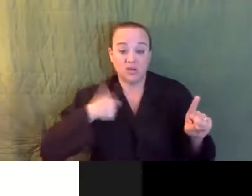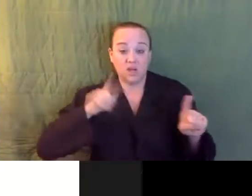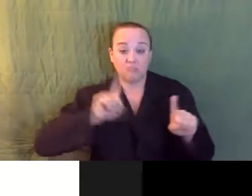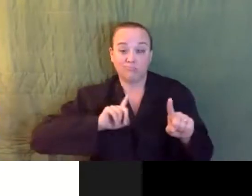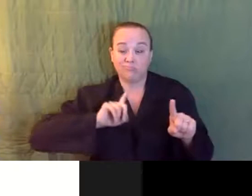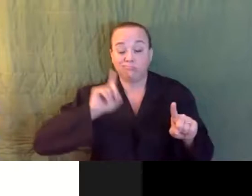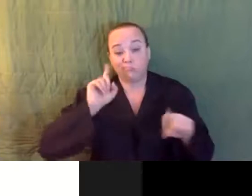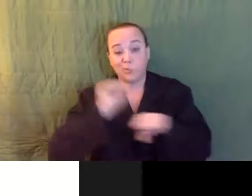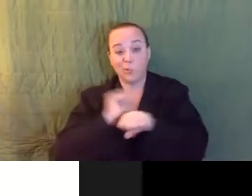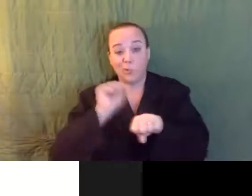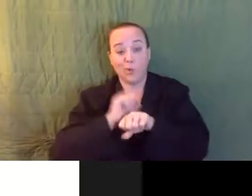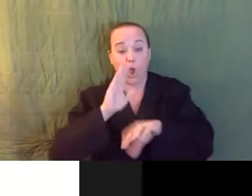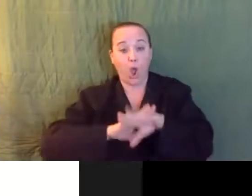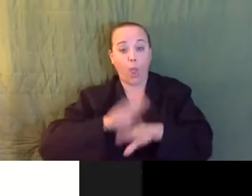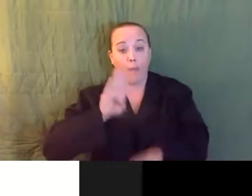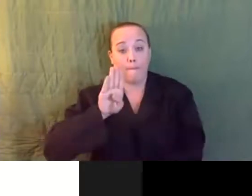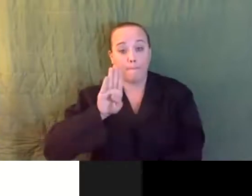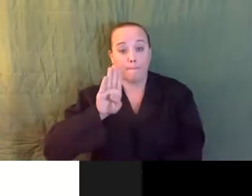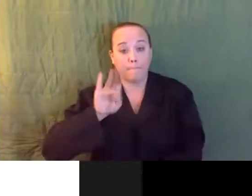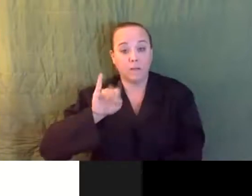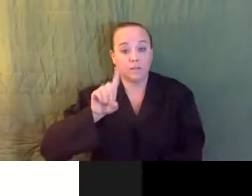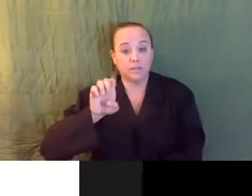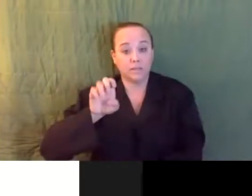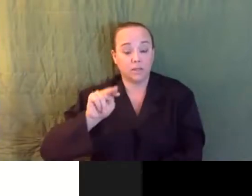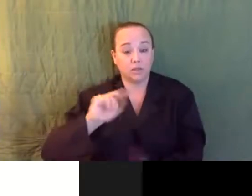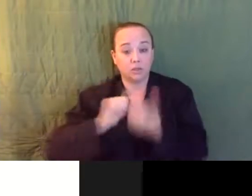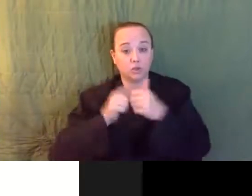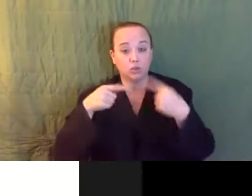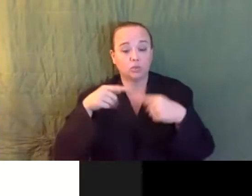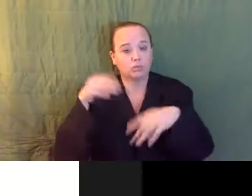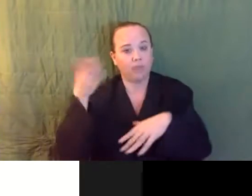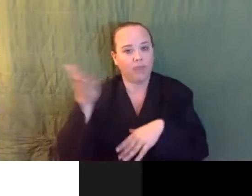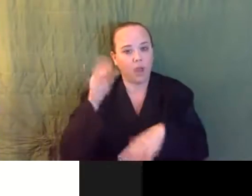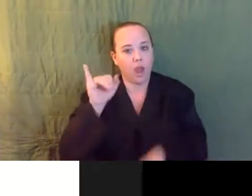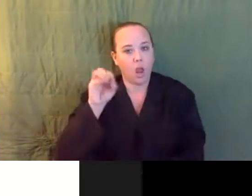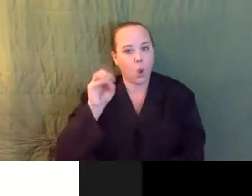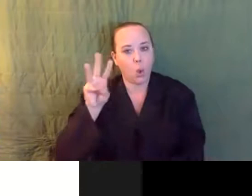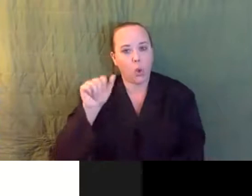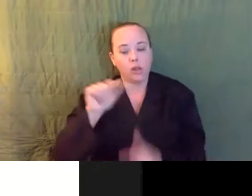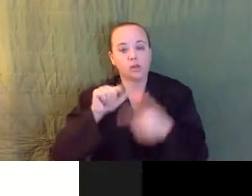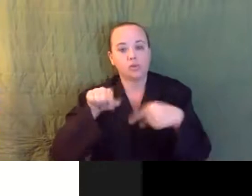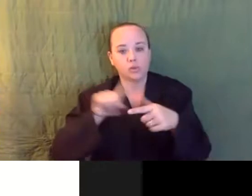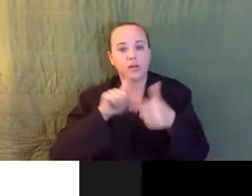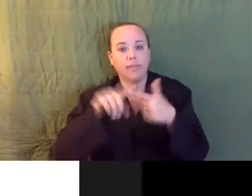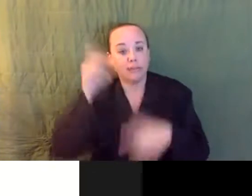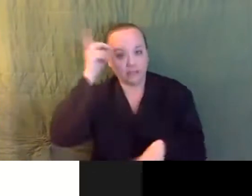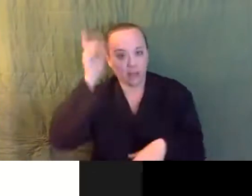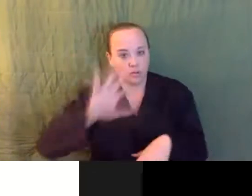working on the Biden campaign up in Iowa during the caucuses, and then Dallas during the primaries, when